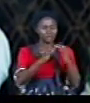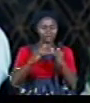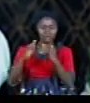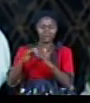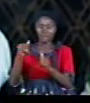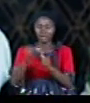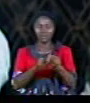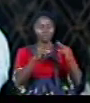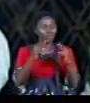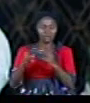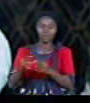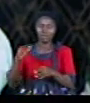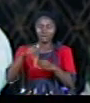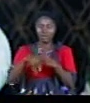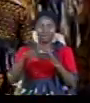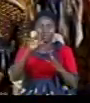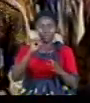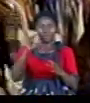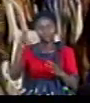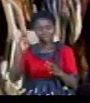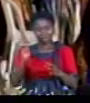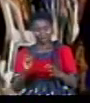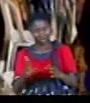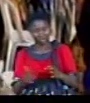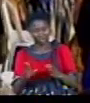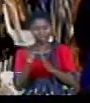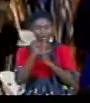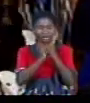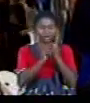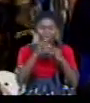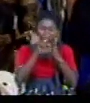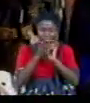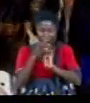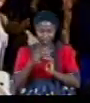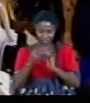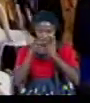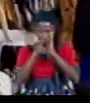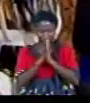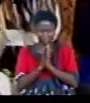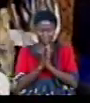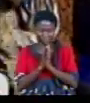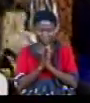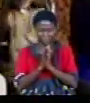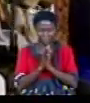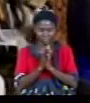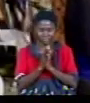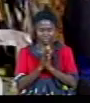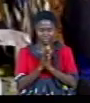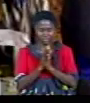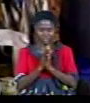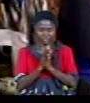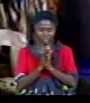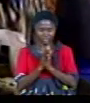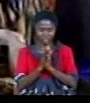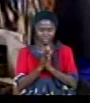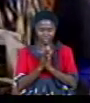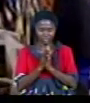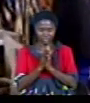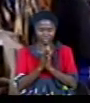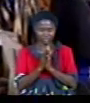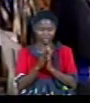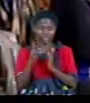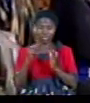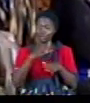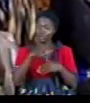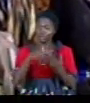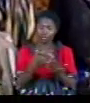State, in Jesus' name. Not only River State, the whole of Nigeria.